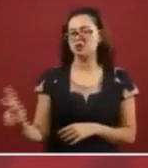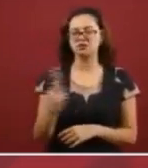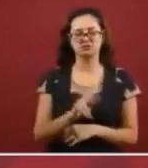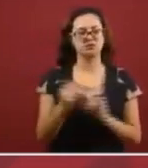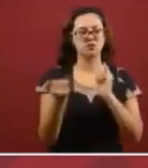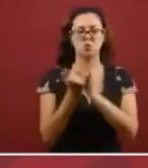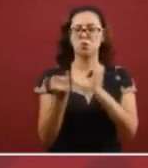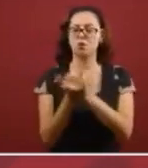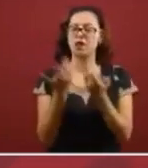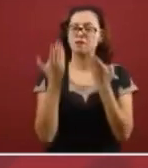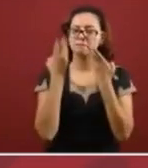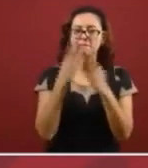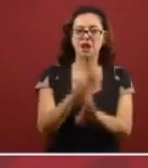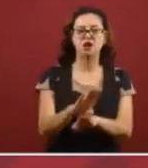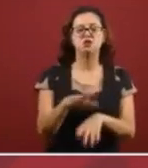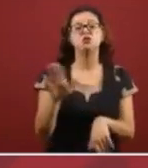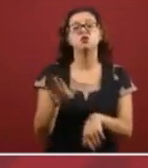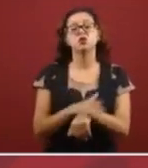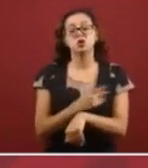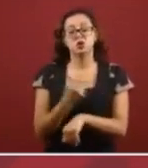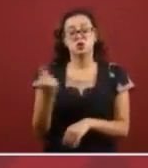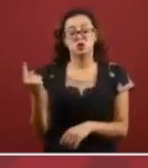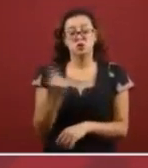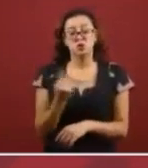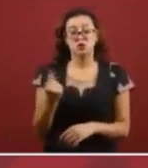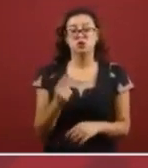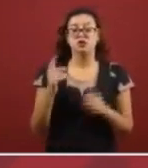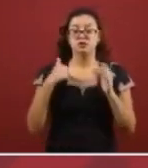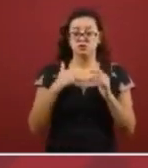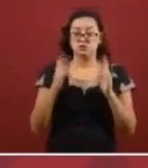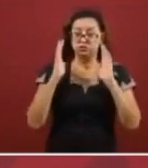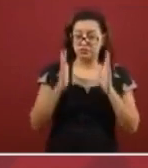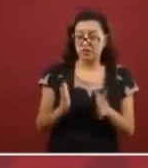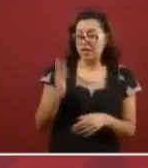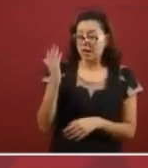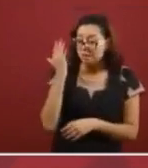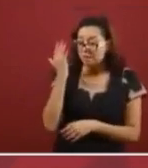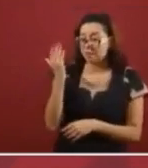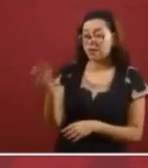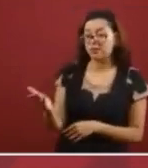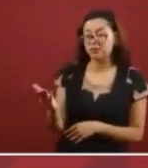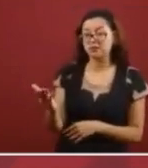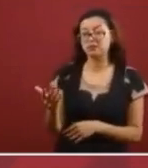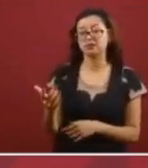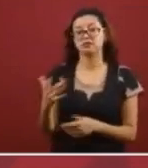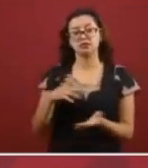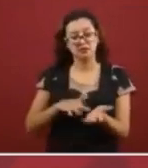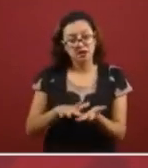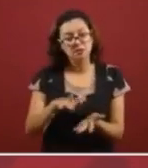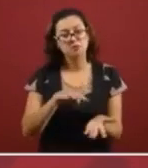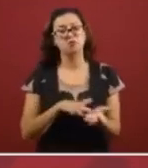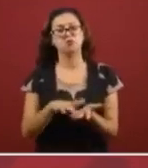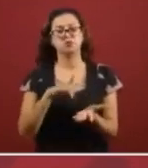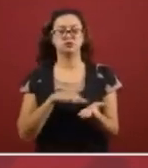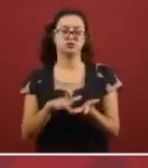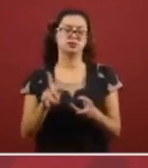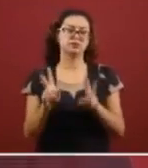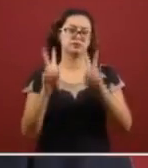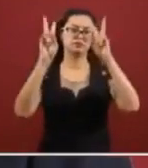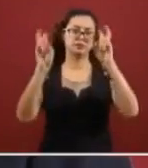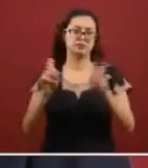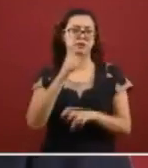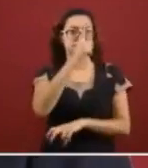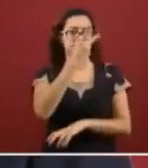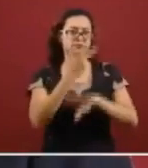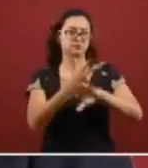Because les pedí, I asked them that they ayudaran help en este tema. In